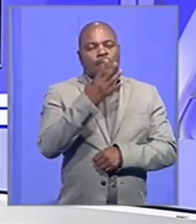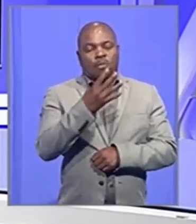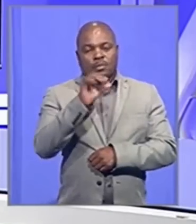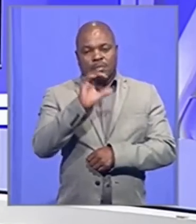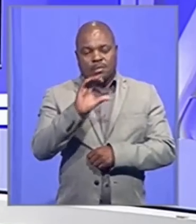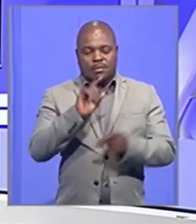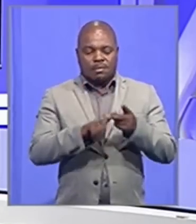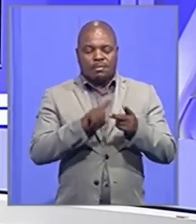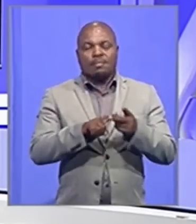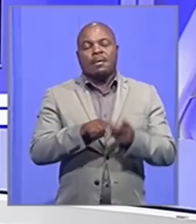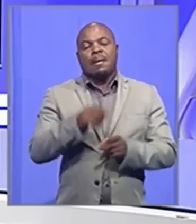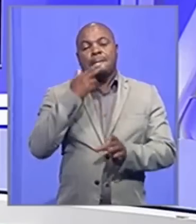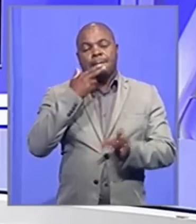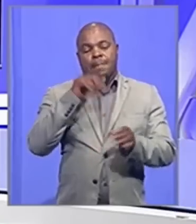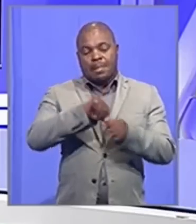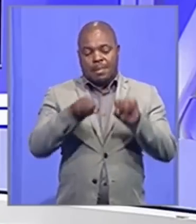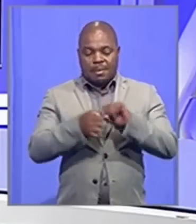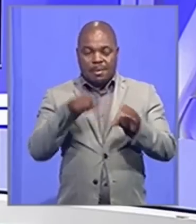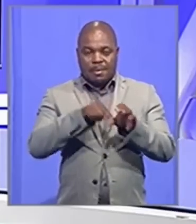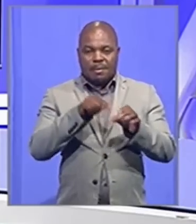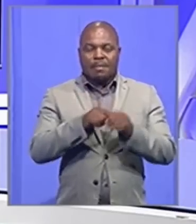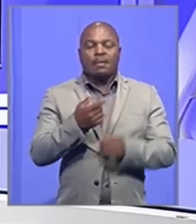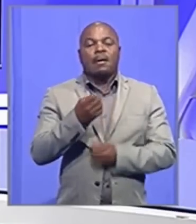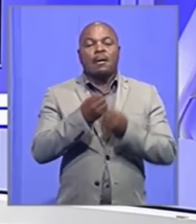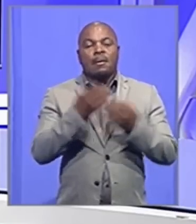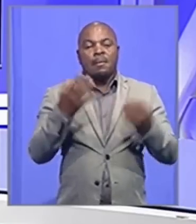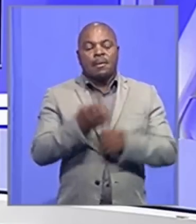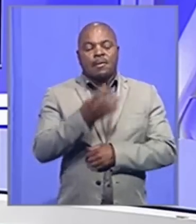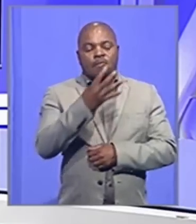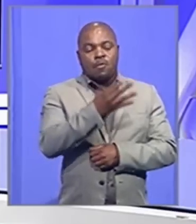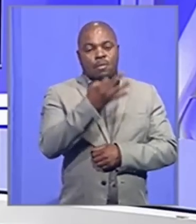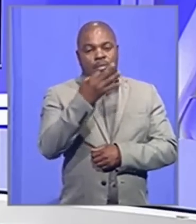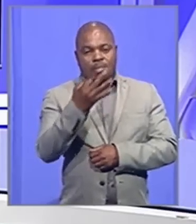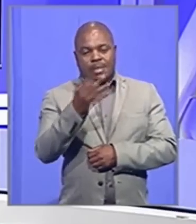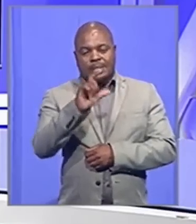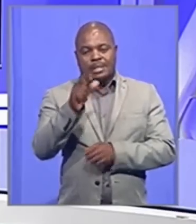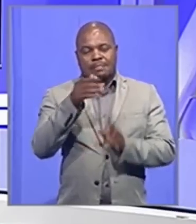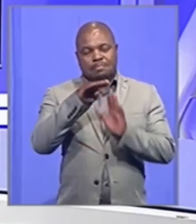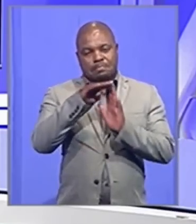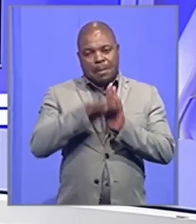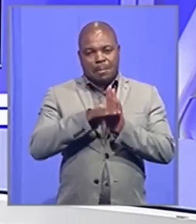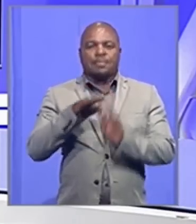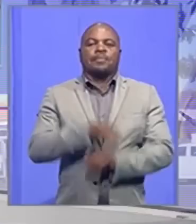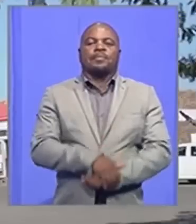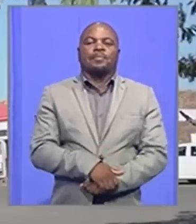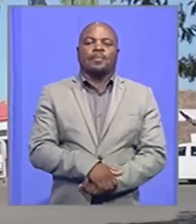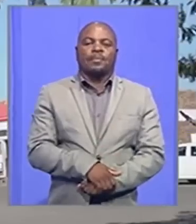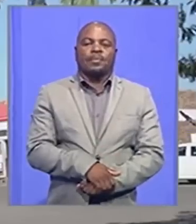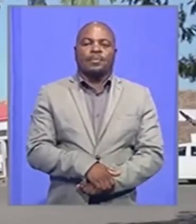mme ya parafini e fokotsege ka disente di le 43.